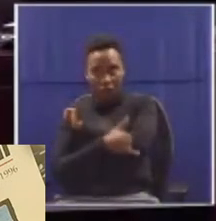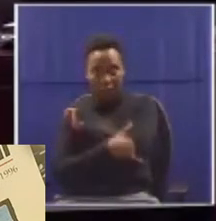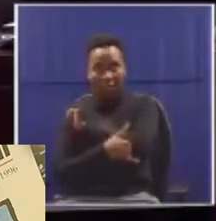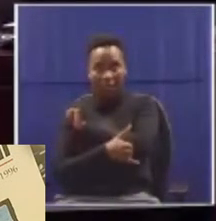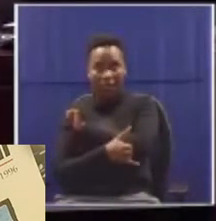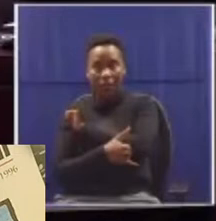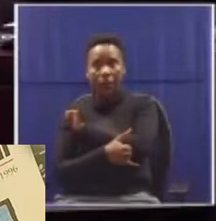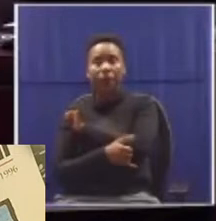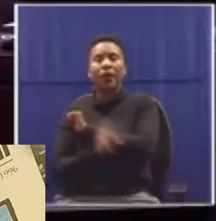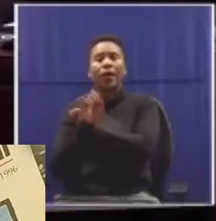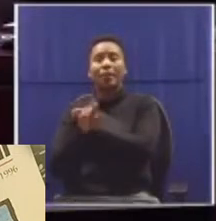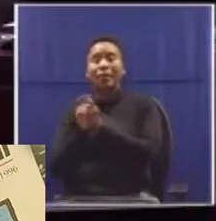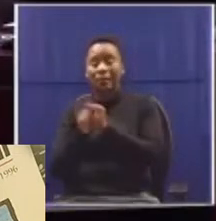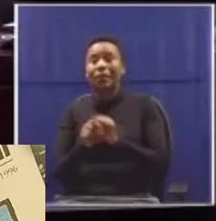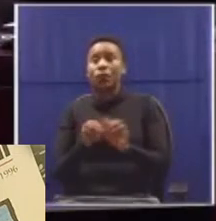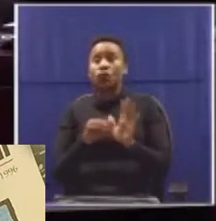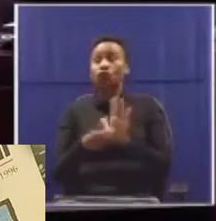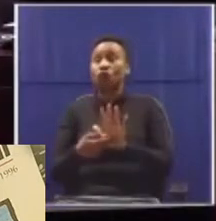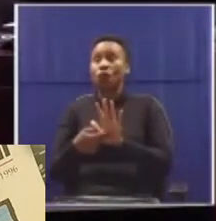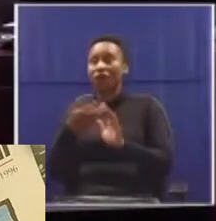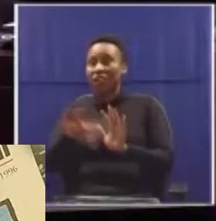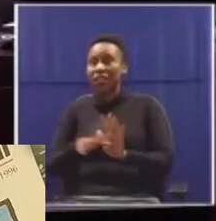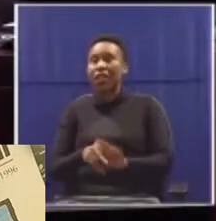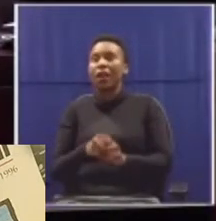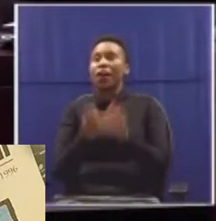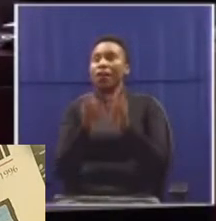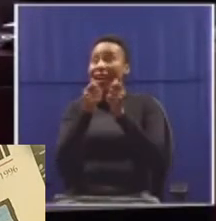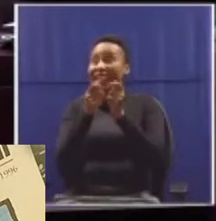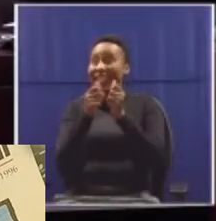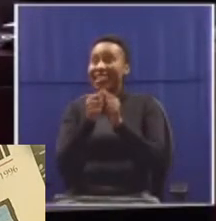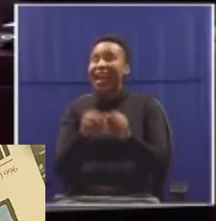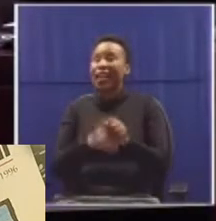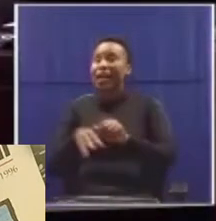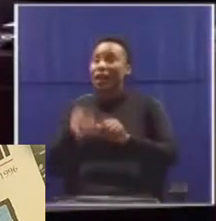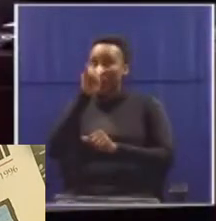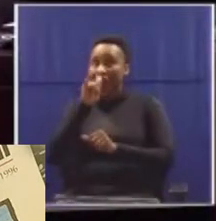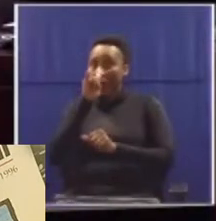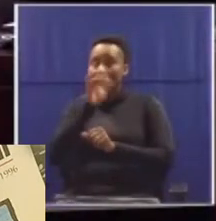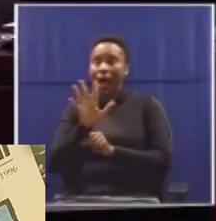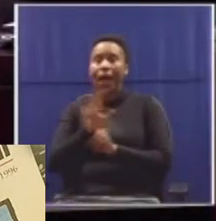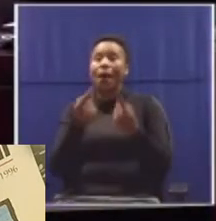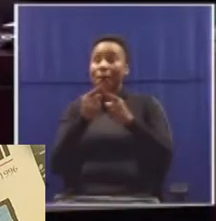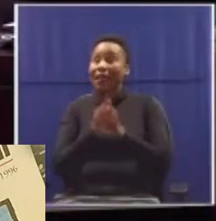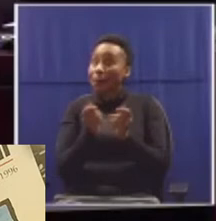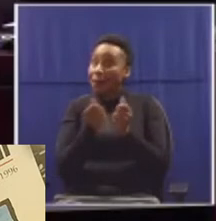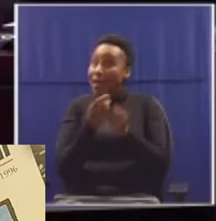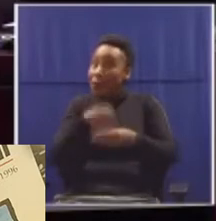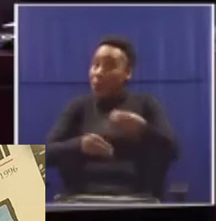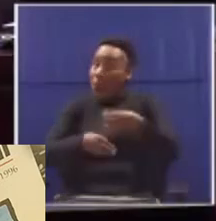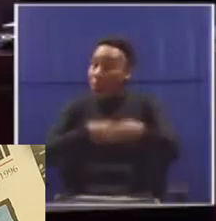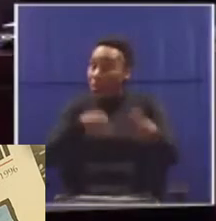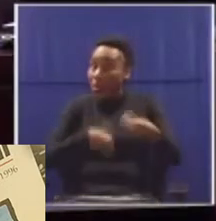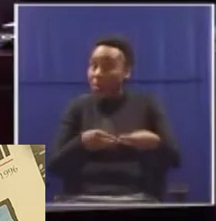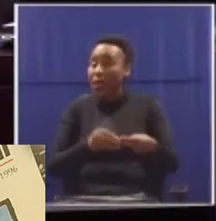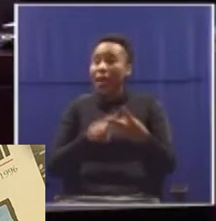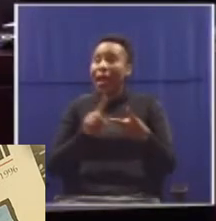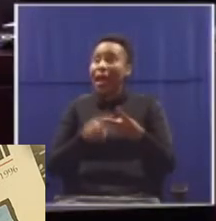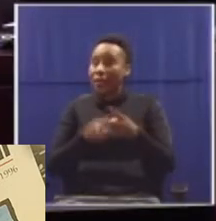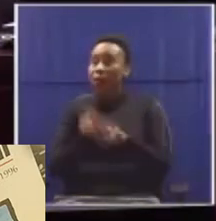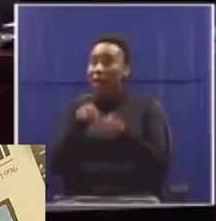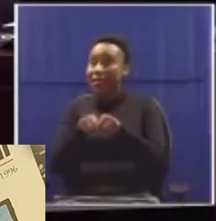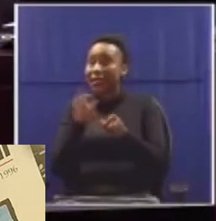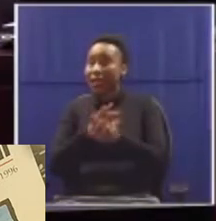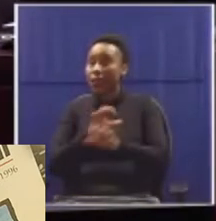in combating financial crimes like corruption money laundering as well as Terror financing are deemed to be below International